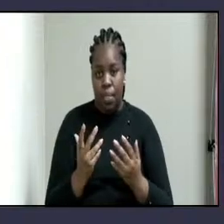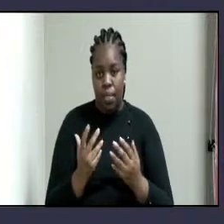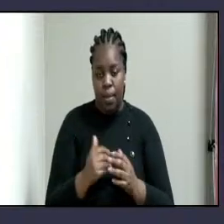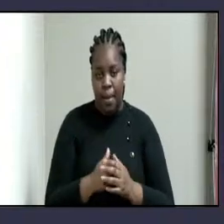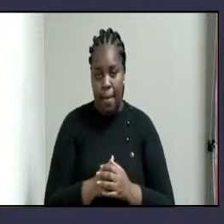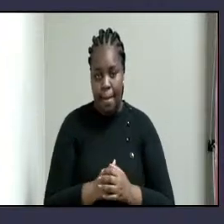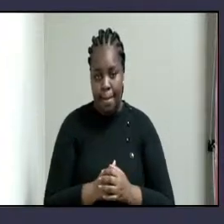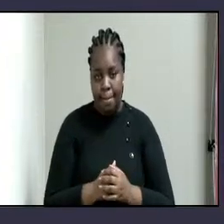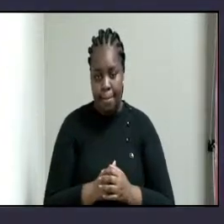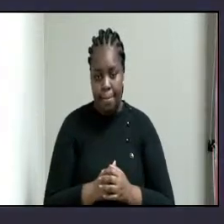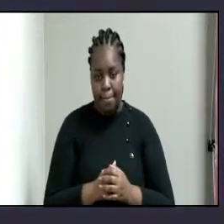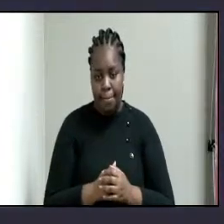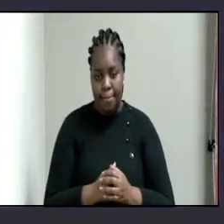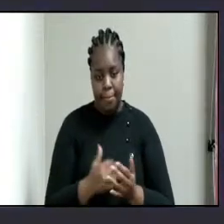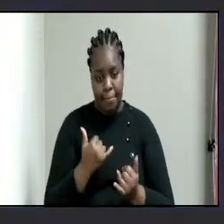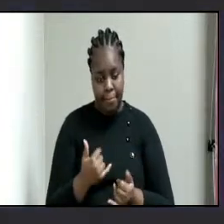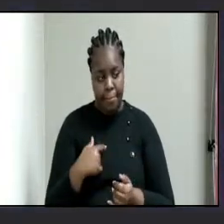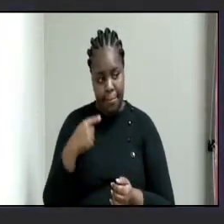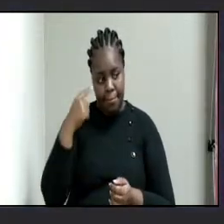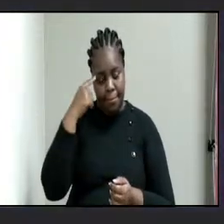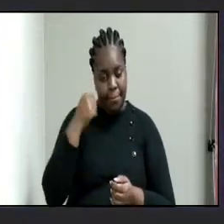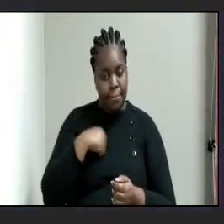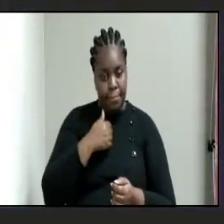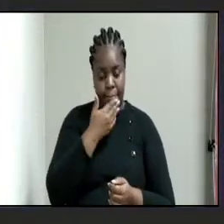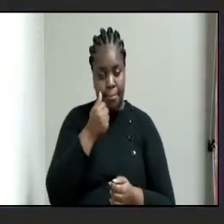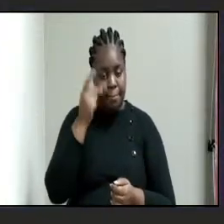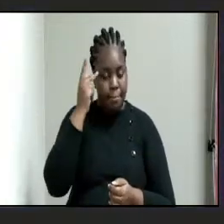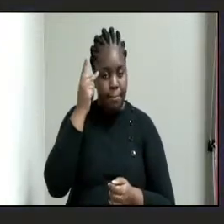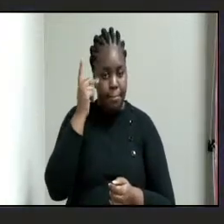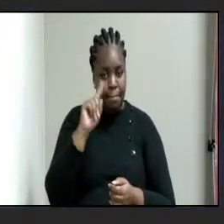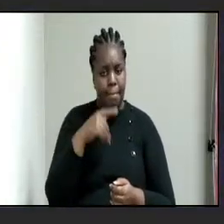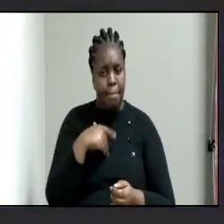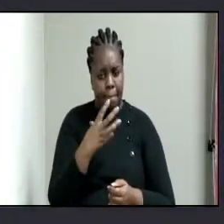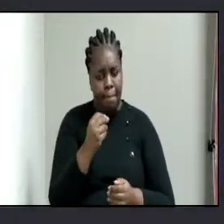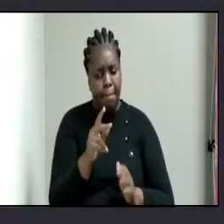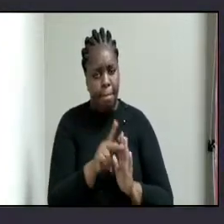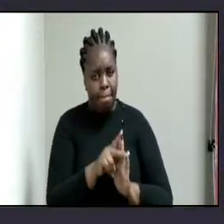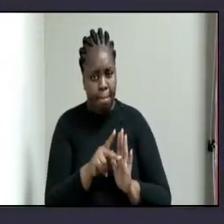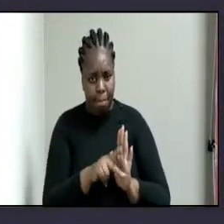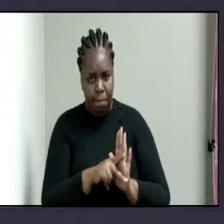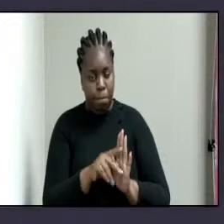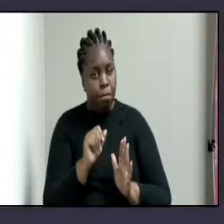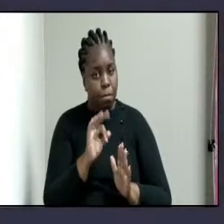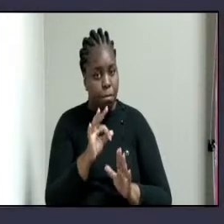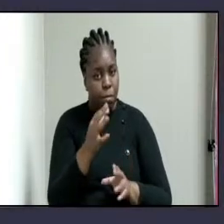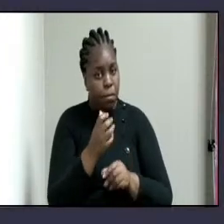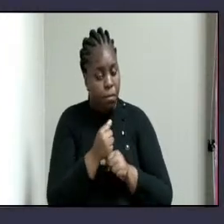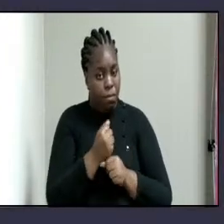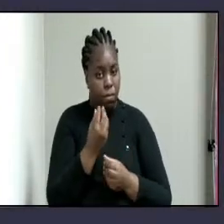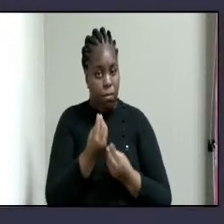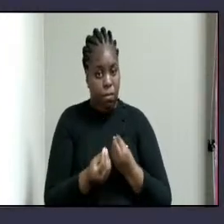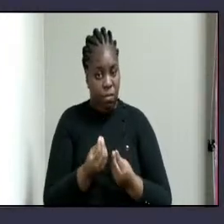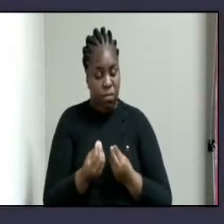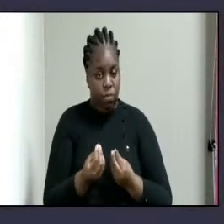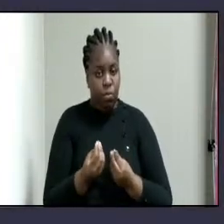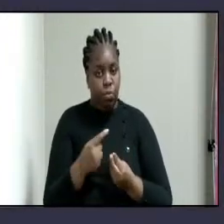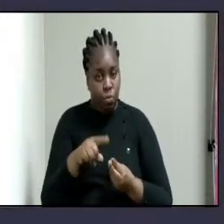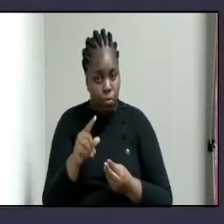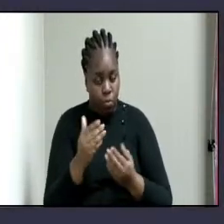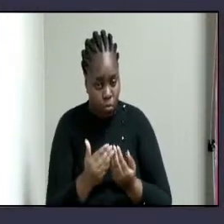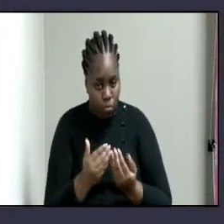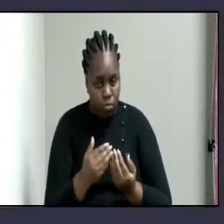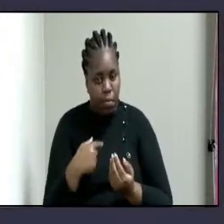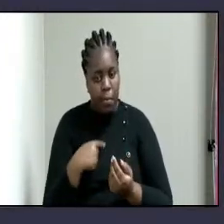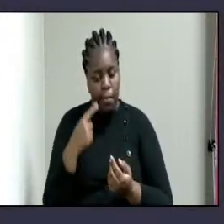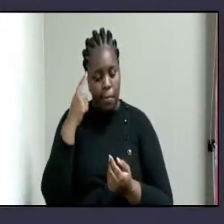Now, I think to the best of my knowledge, there is a policy that, if you keep a child of school-going age not going to school, I